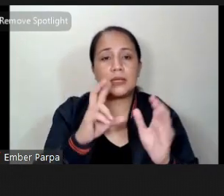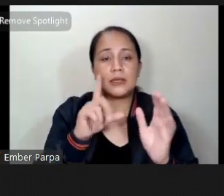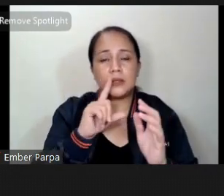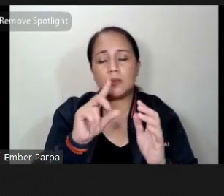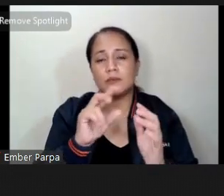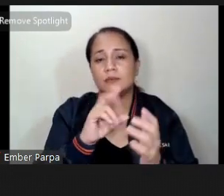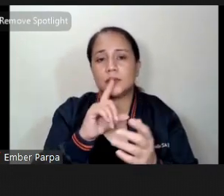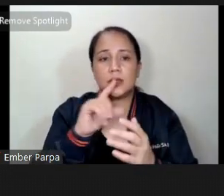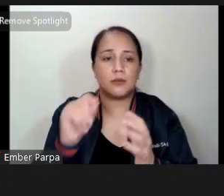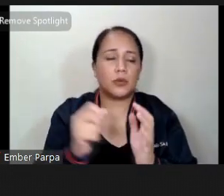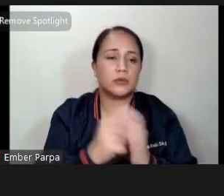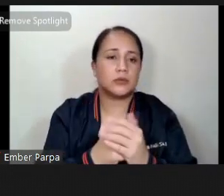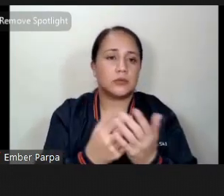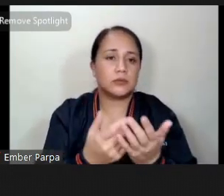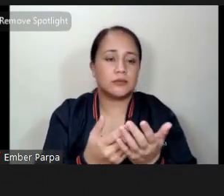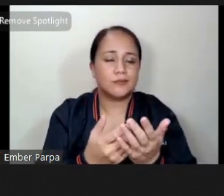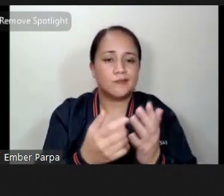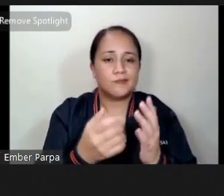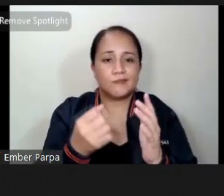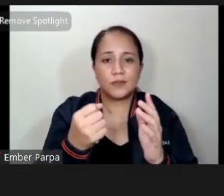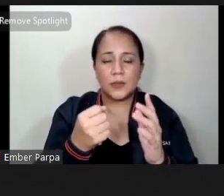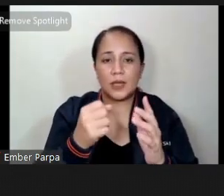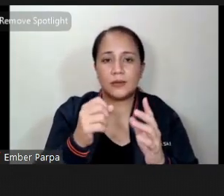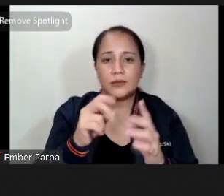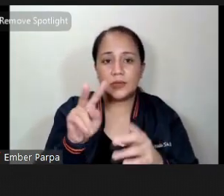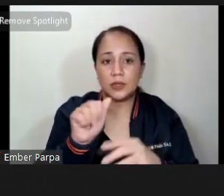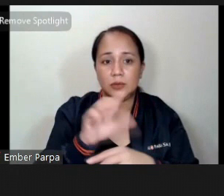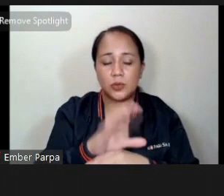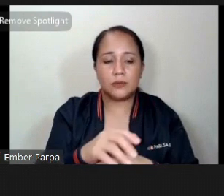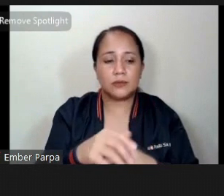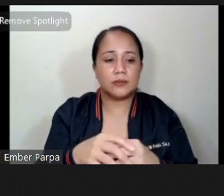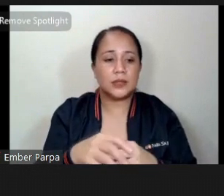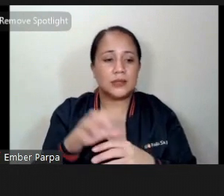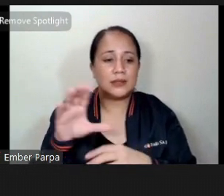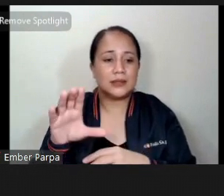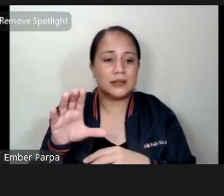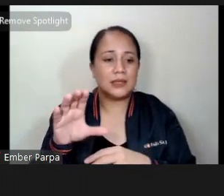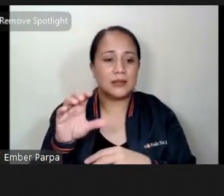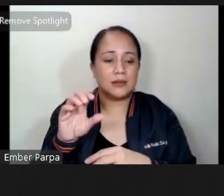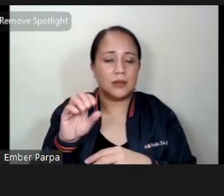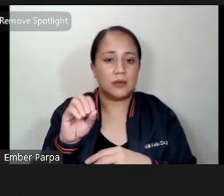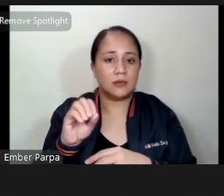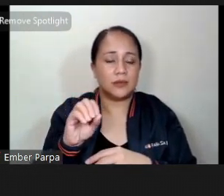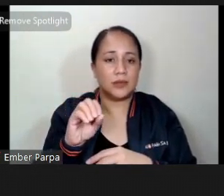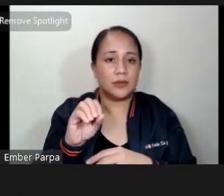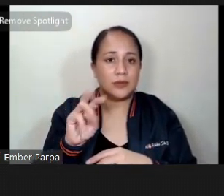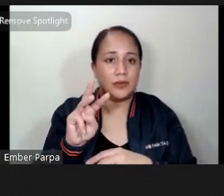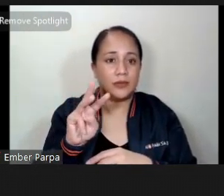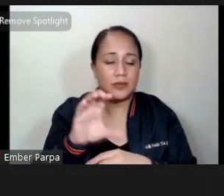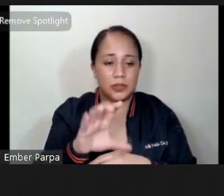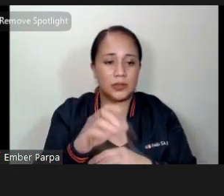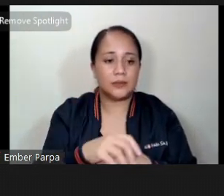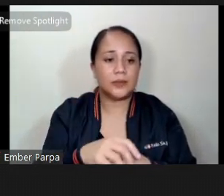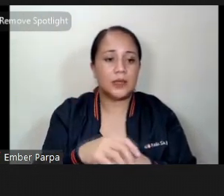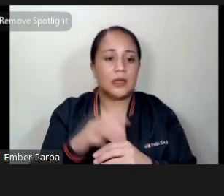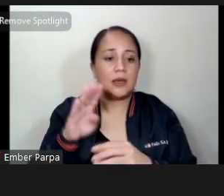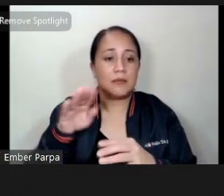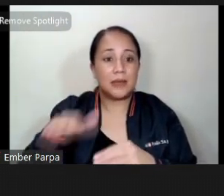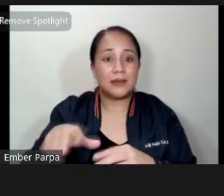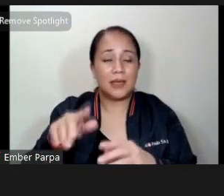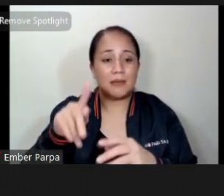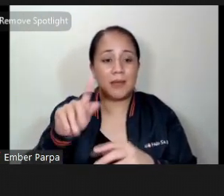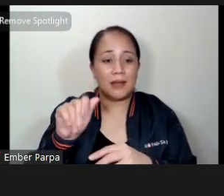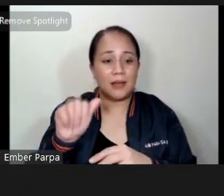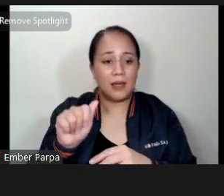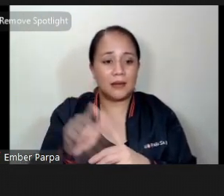VAC or OSAIC. So Council for the Welfare of Children, Bantay Bata 163, National Emergency